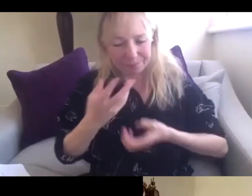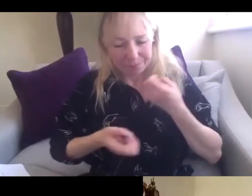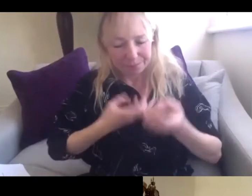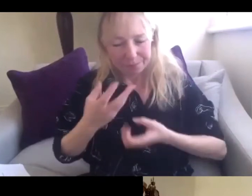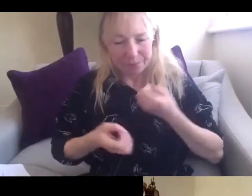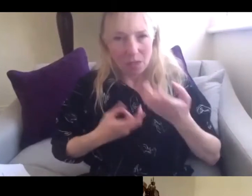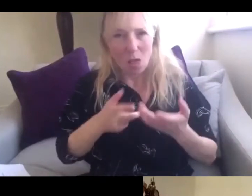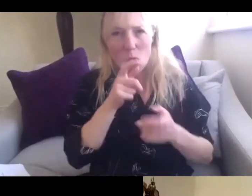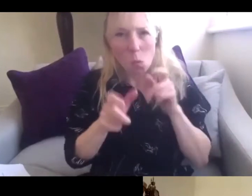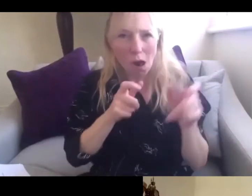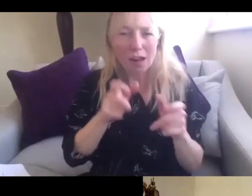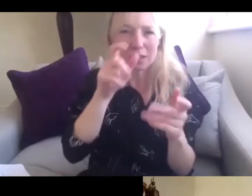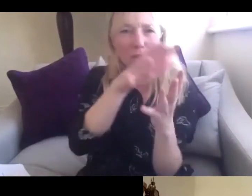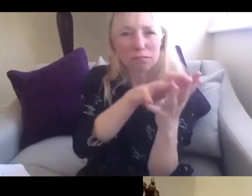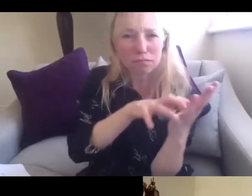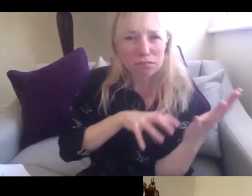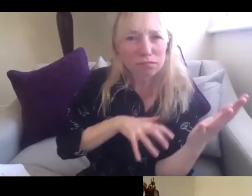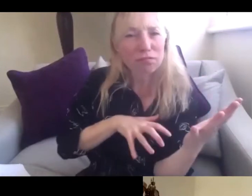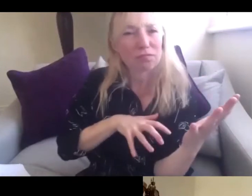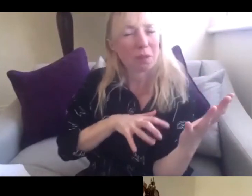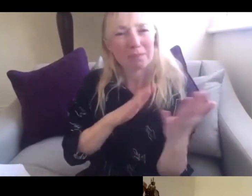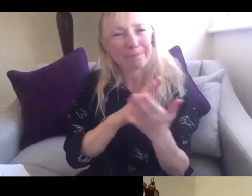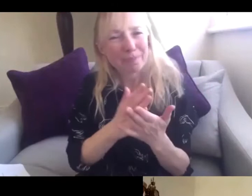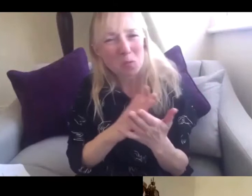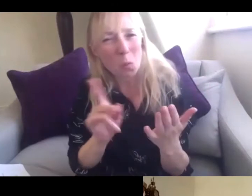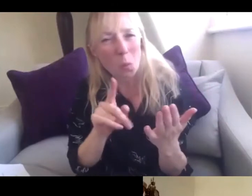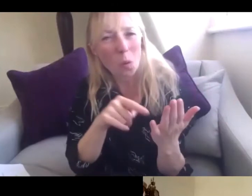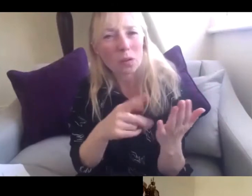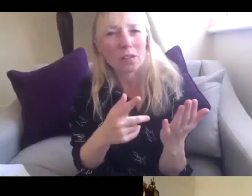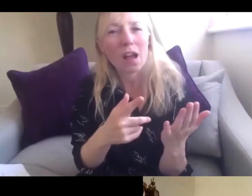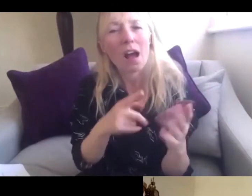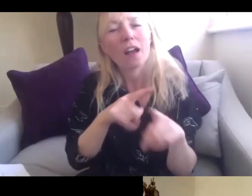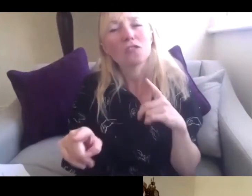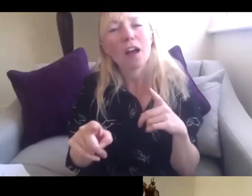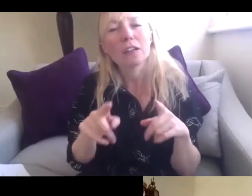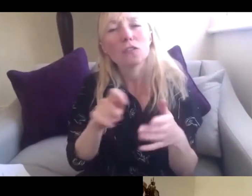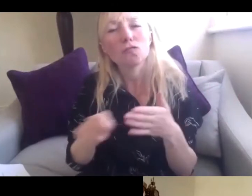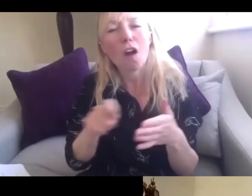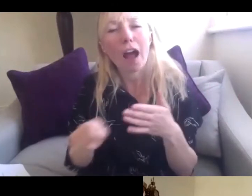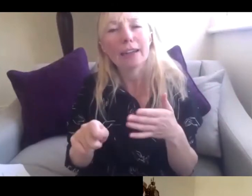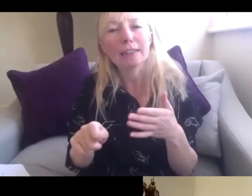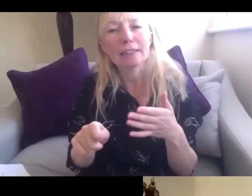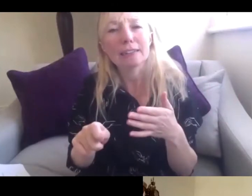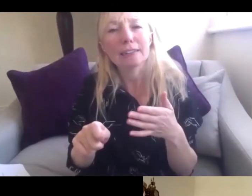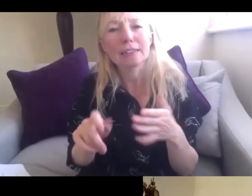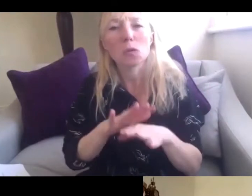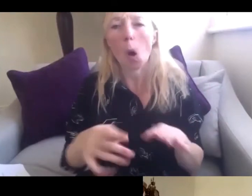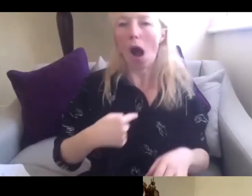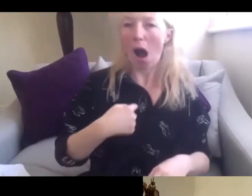And at this time, I tried to write it in the third person. I never thought I would write it in